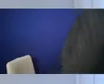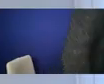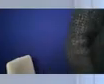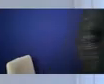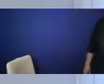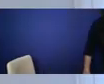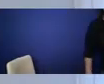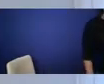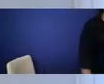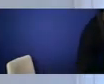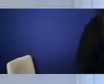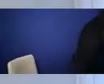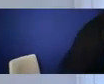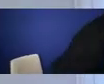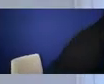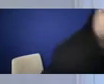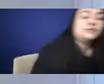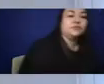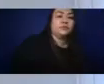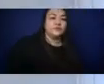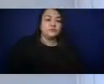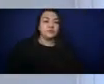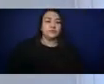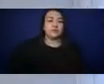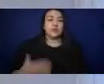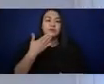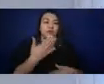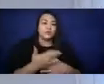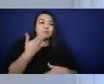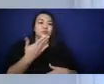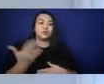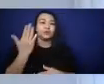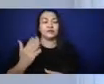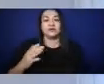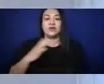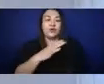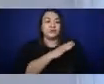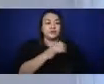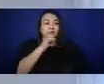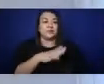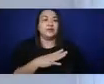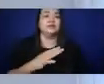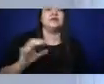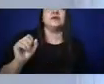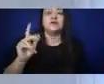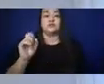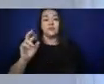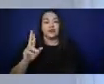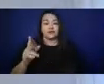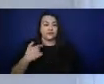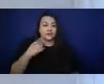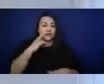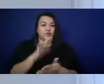COVID-19 vaccine distribution in our community, and he'll be here to answer our questions. Chief, I'll hand it off to